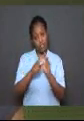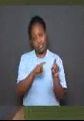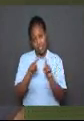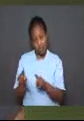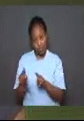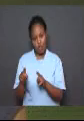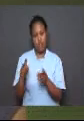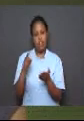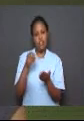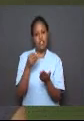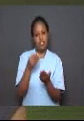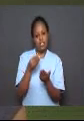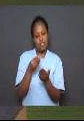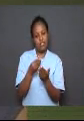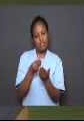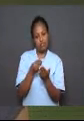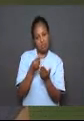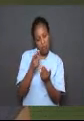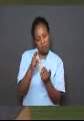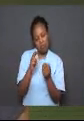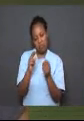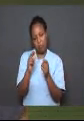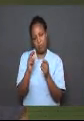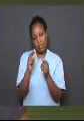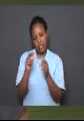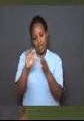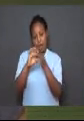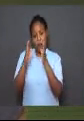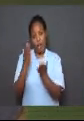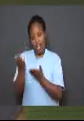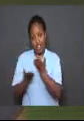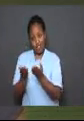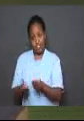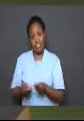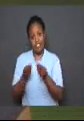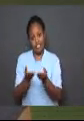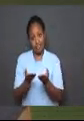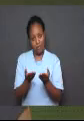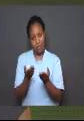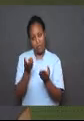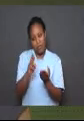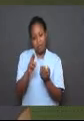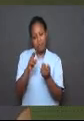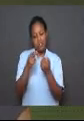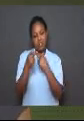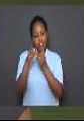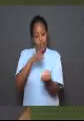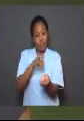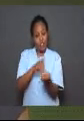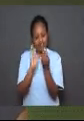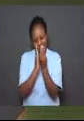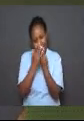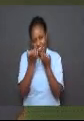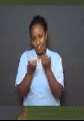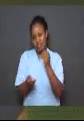uses money or social status to get special treatment from a doctor. An